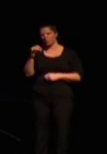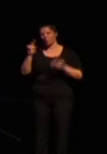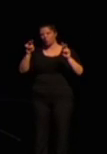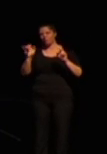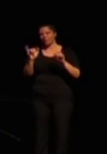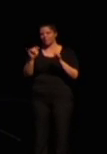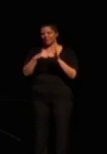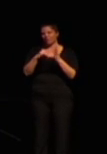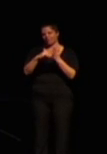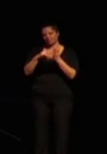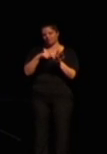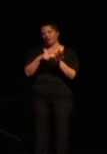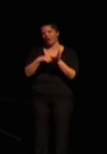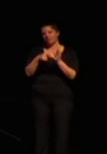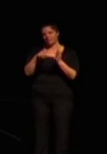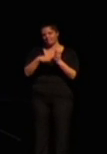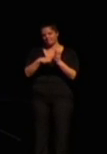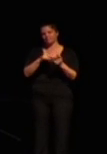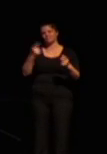Asylum.